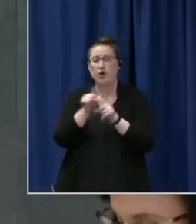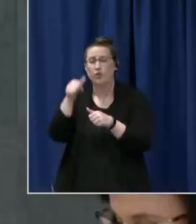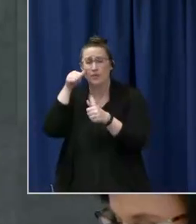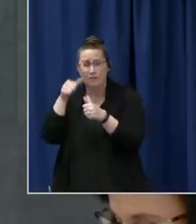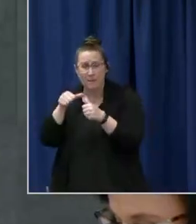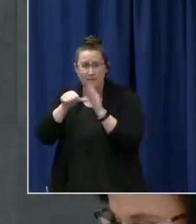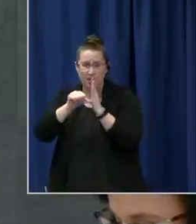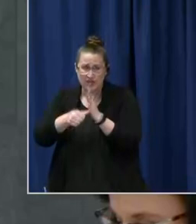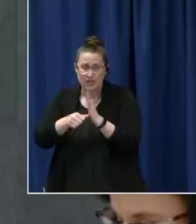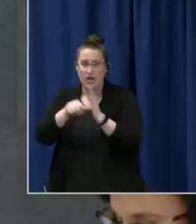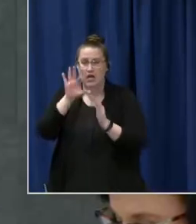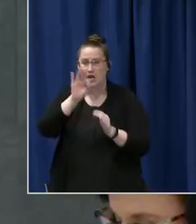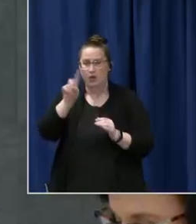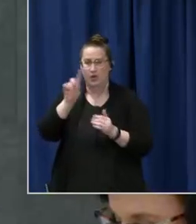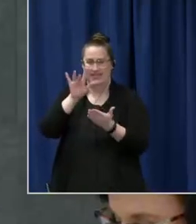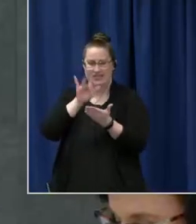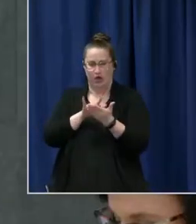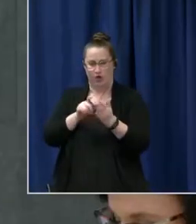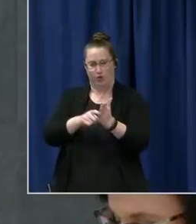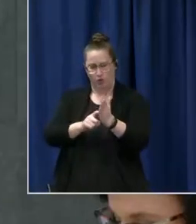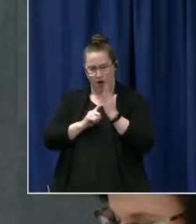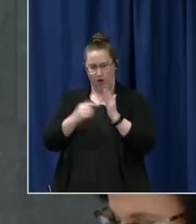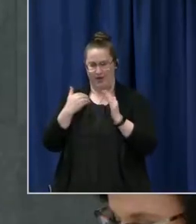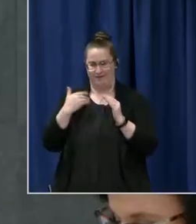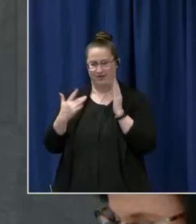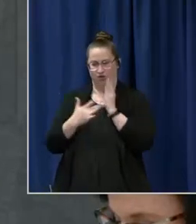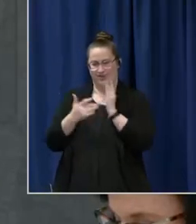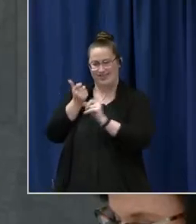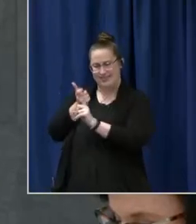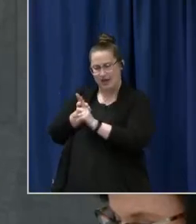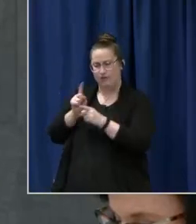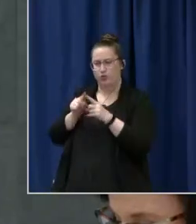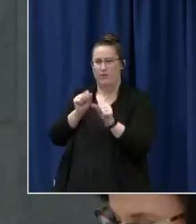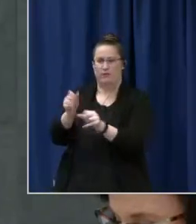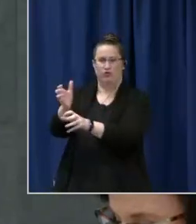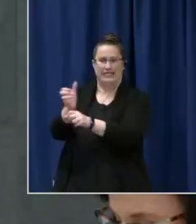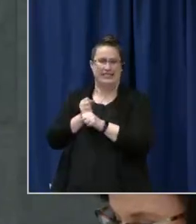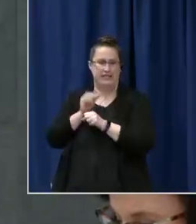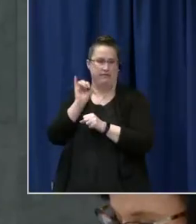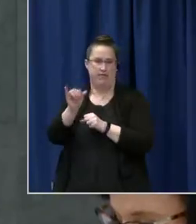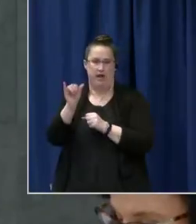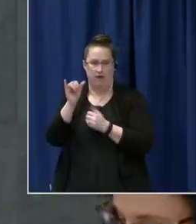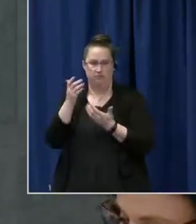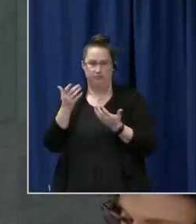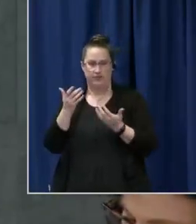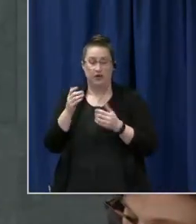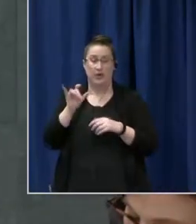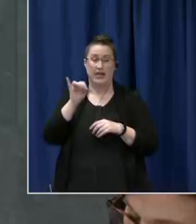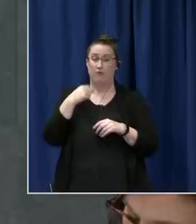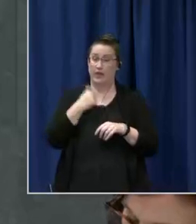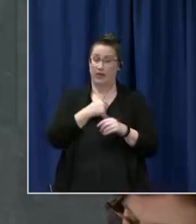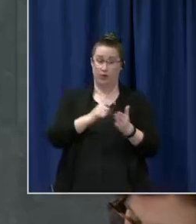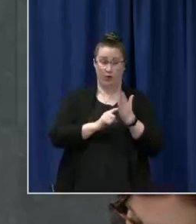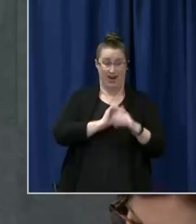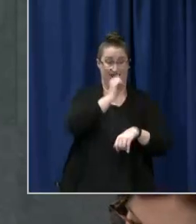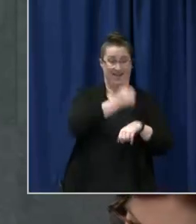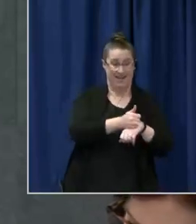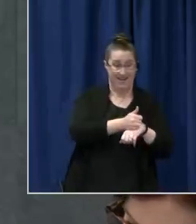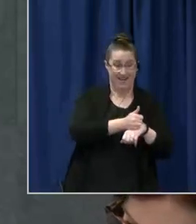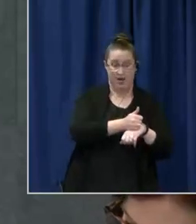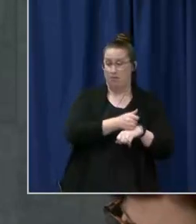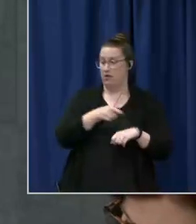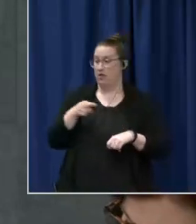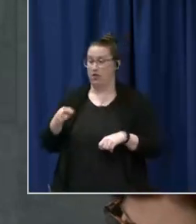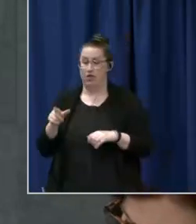center has to have the technology to be able to receive it. So if we have requirements in place, but we have